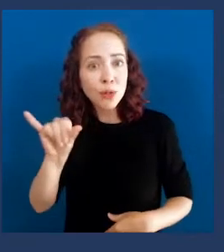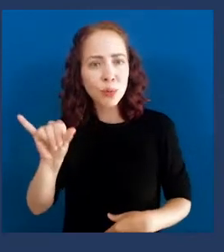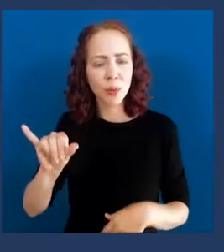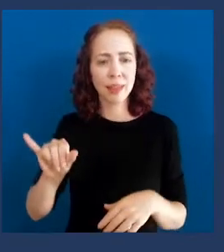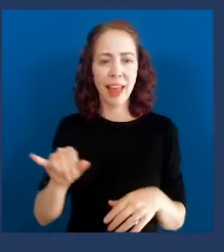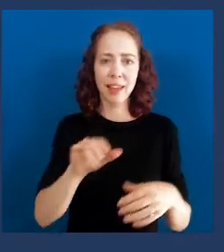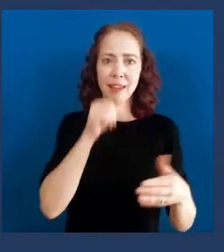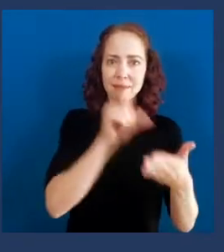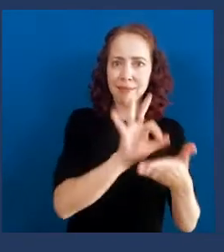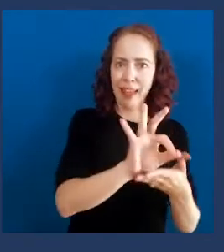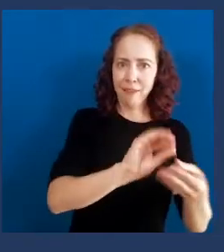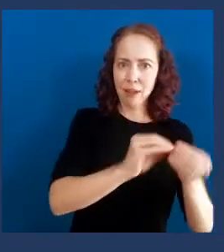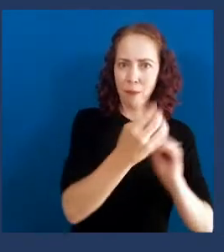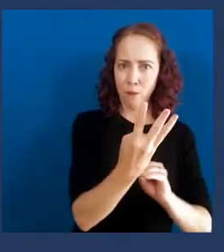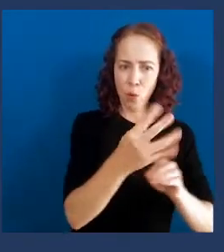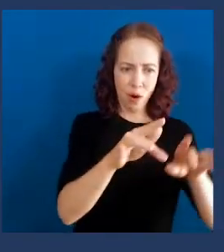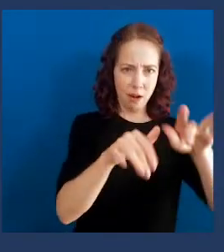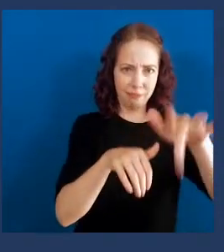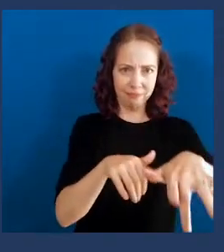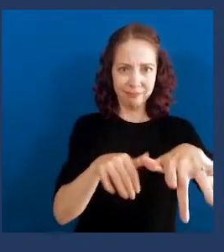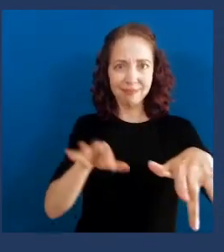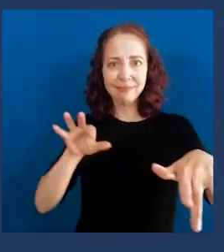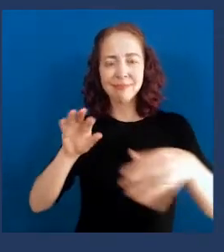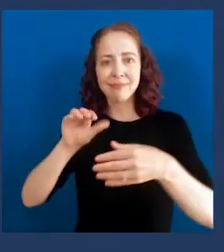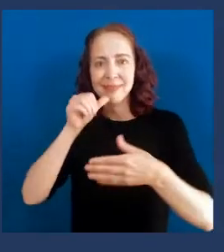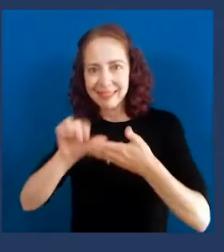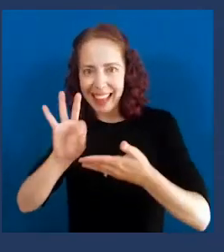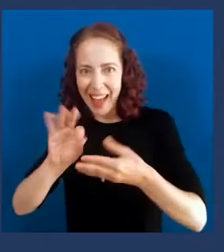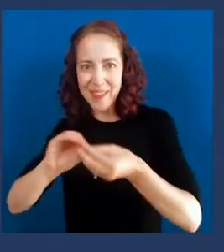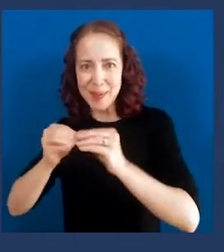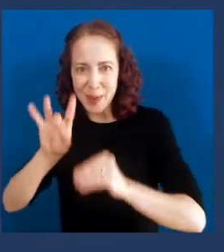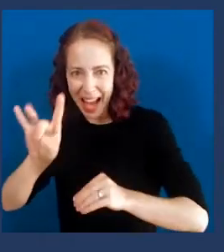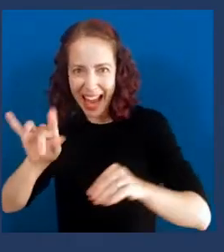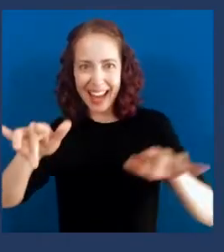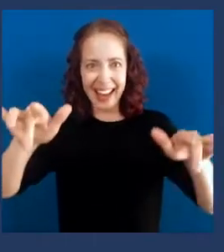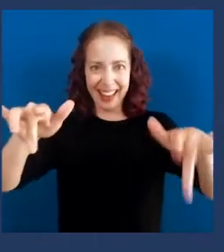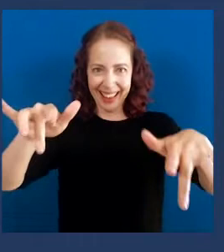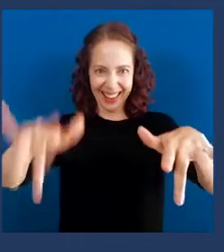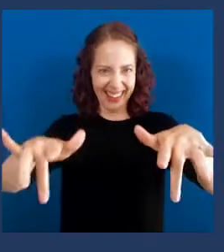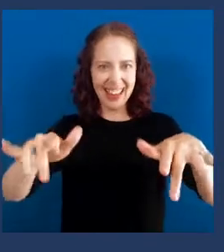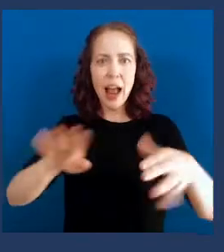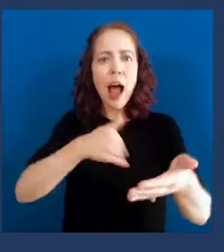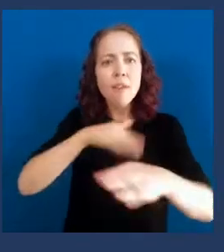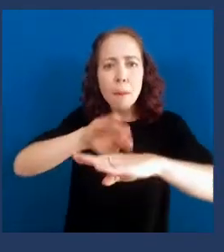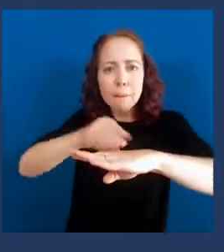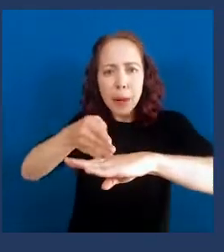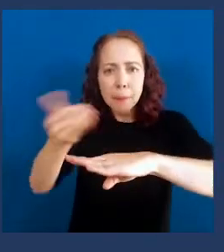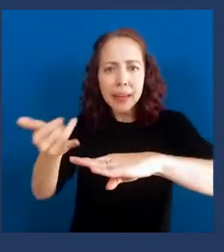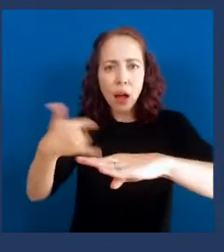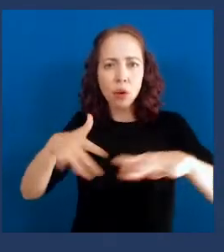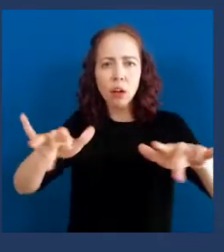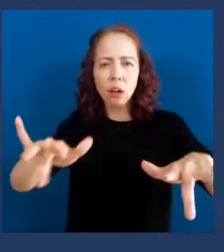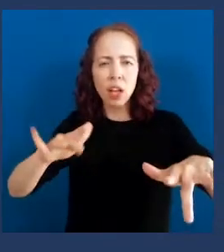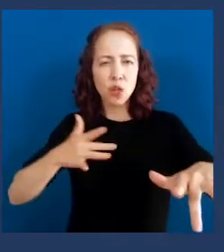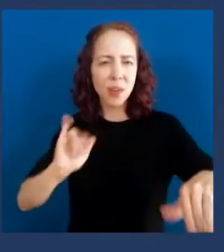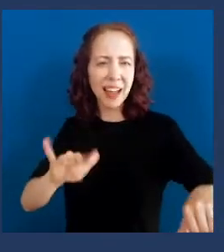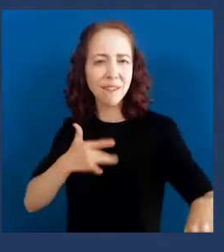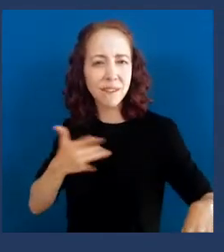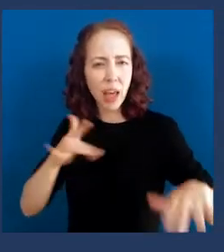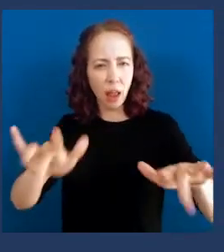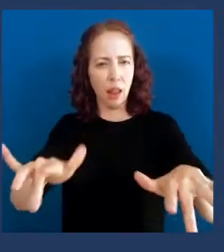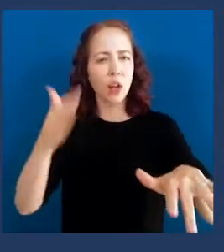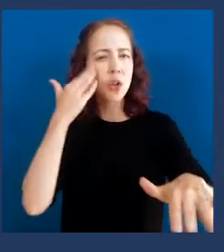bumps on the F4 and F8 keys to position your hands perfectly, and mute where it moved from F4. And it's so simple. When you think about simple